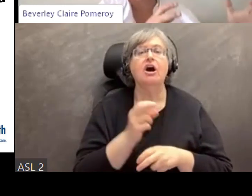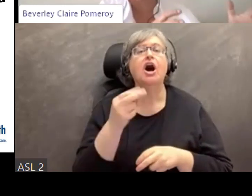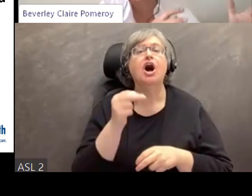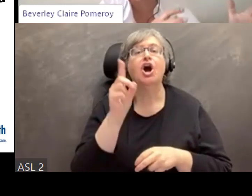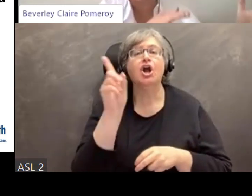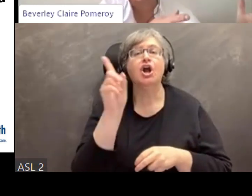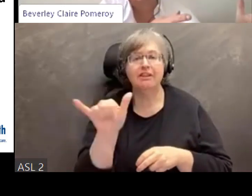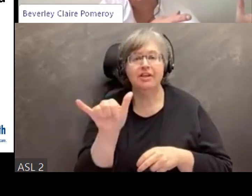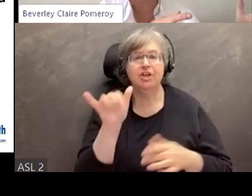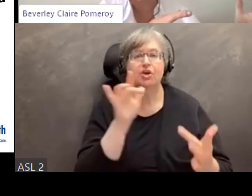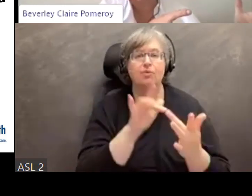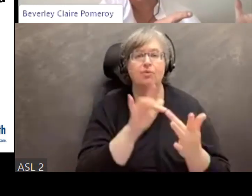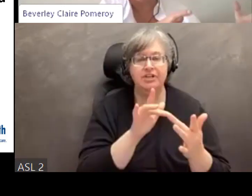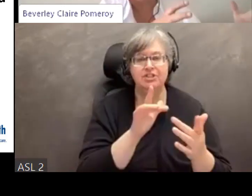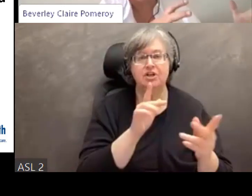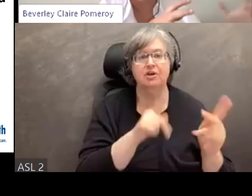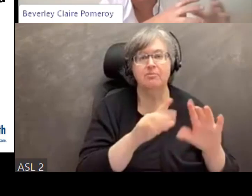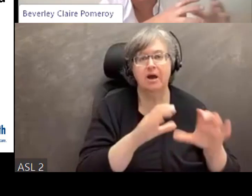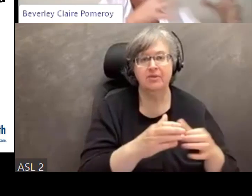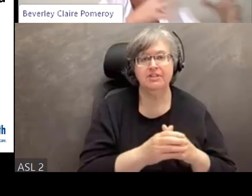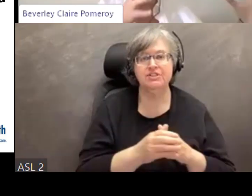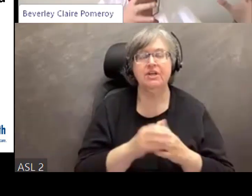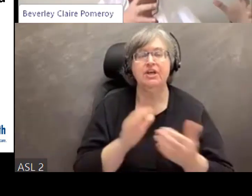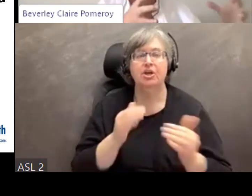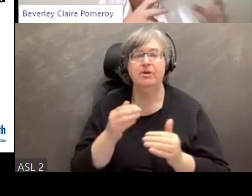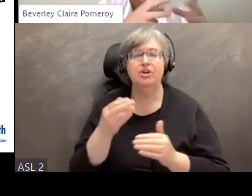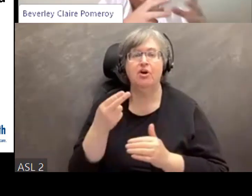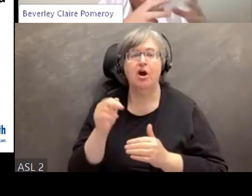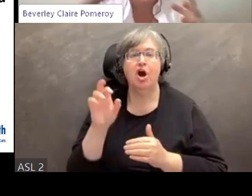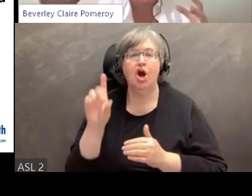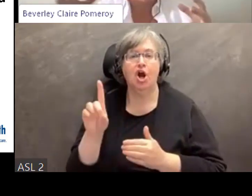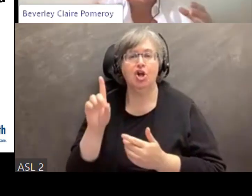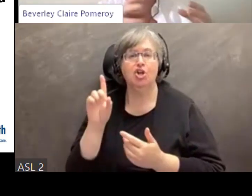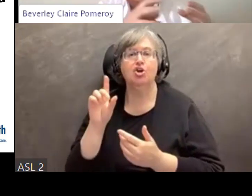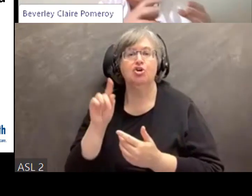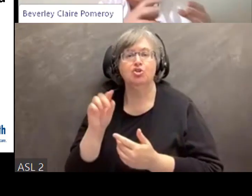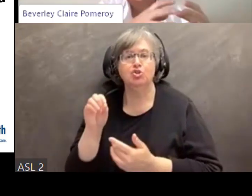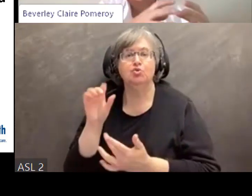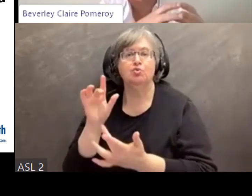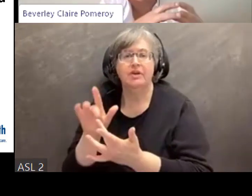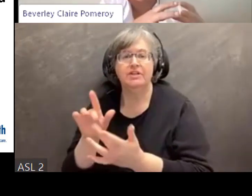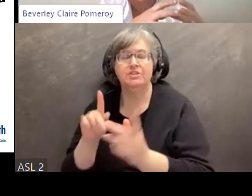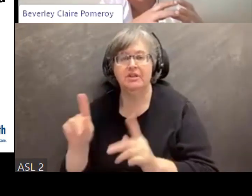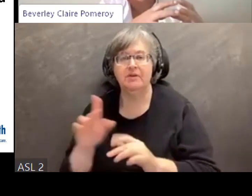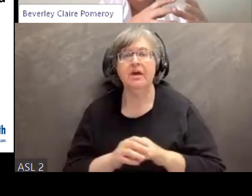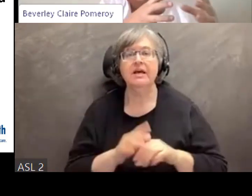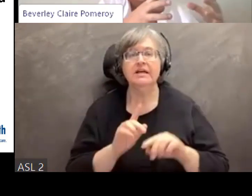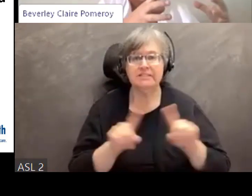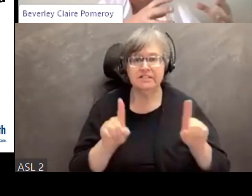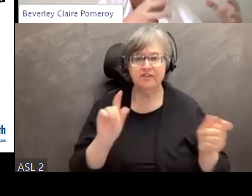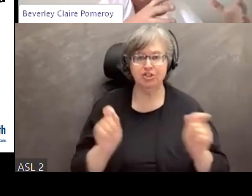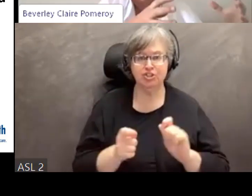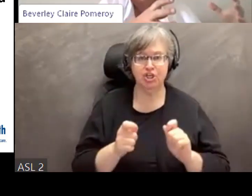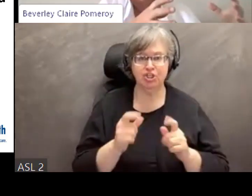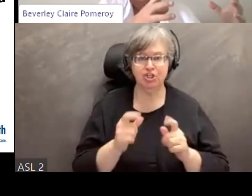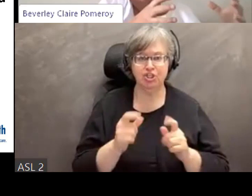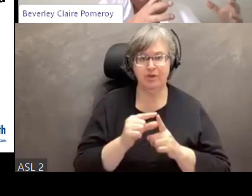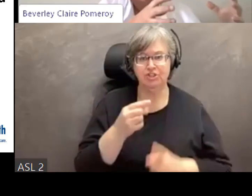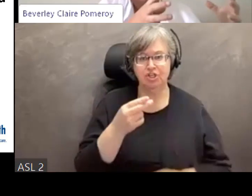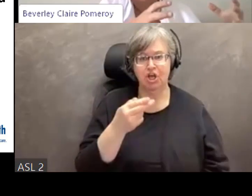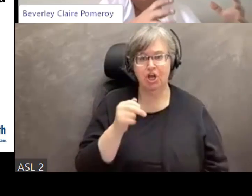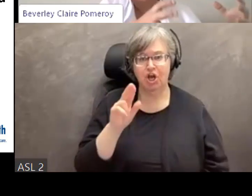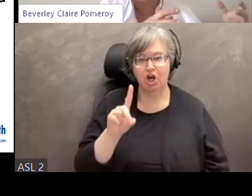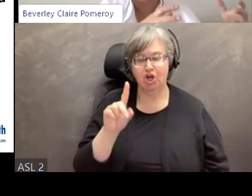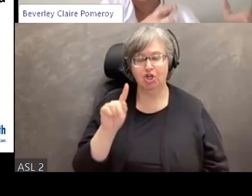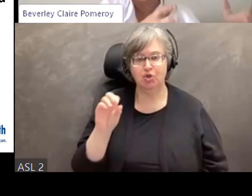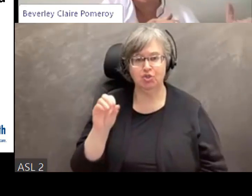hard to reach. And you can see the difference, or maybe if you can share in the chat those, because we can see that, like the difference between changing the